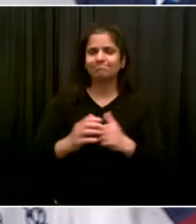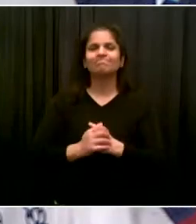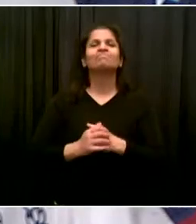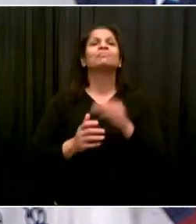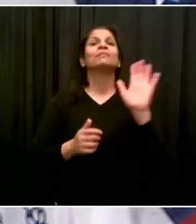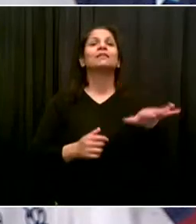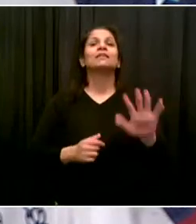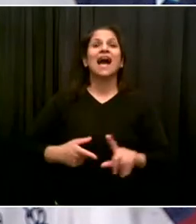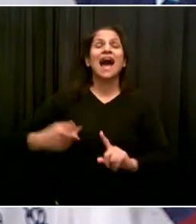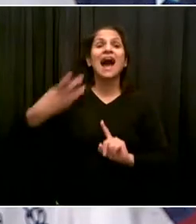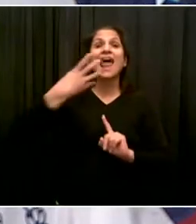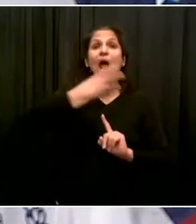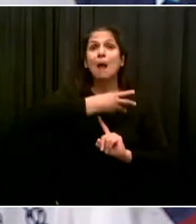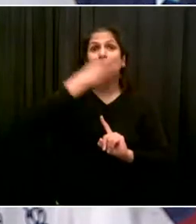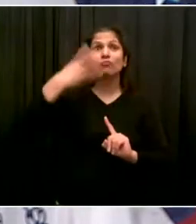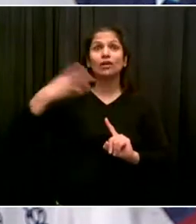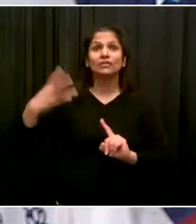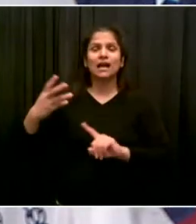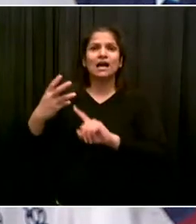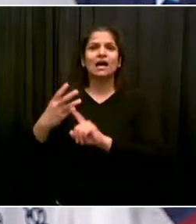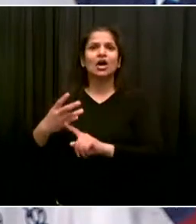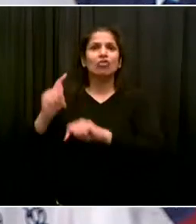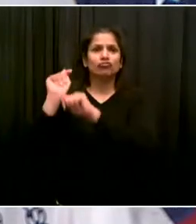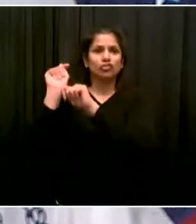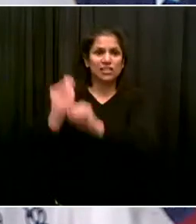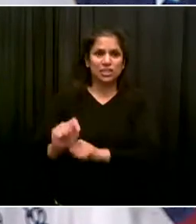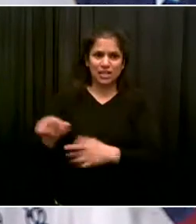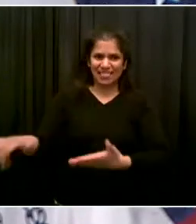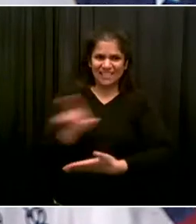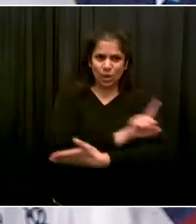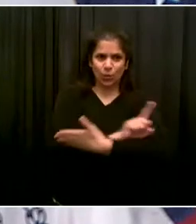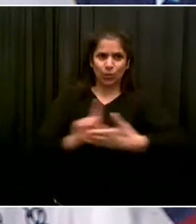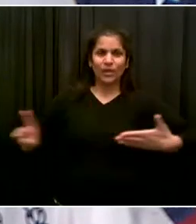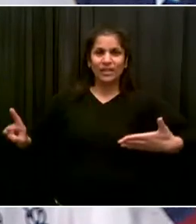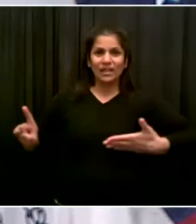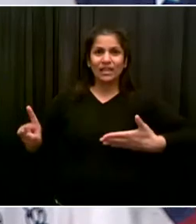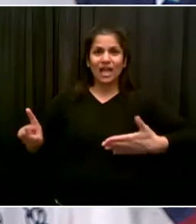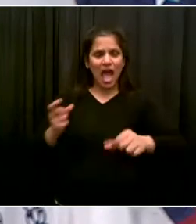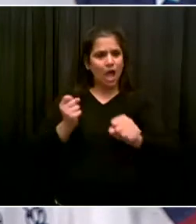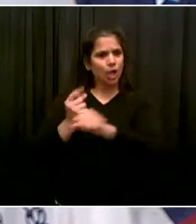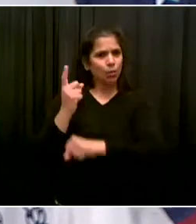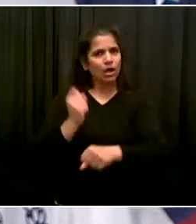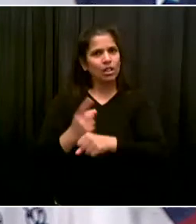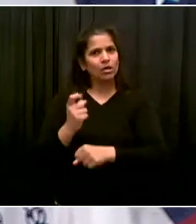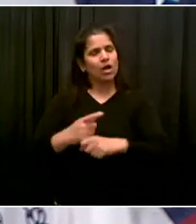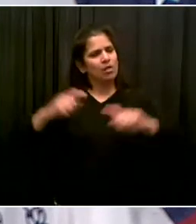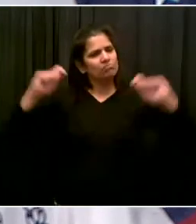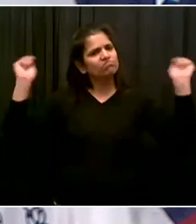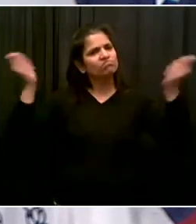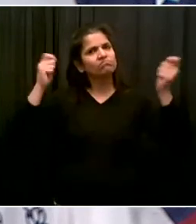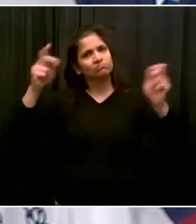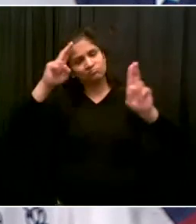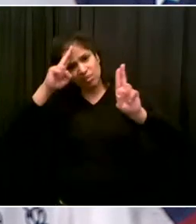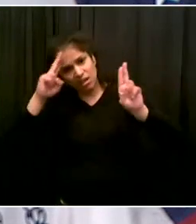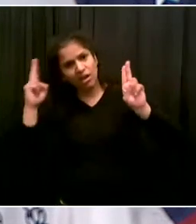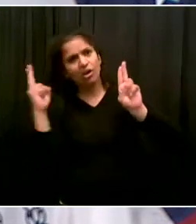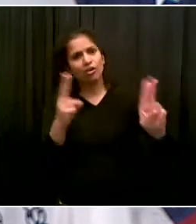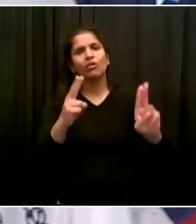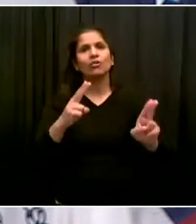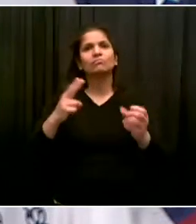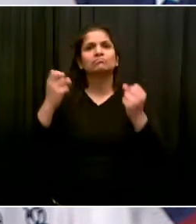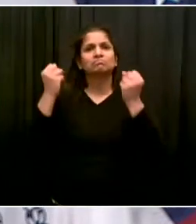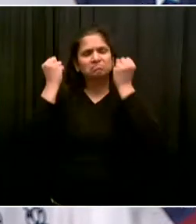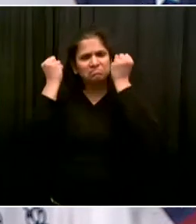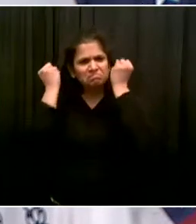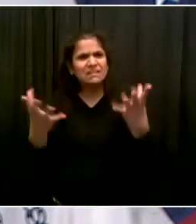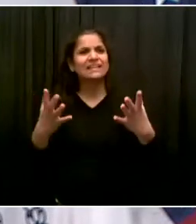is so important to really celebrate who we are. I think everybody out there has their own story. We